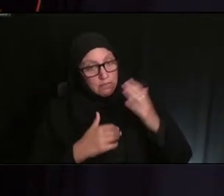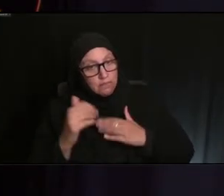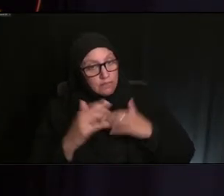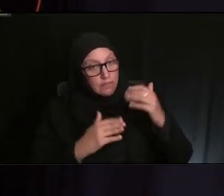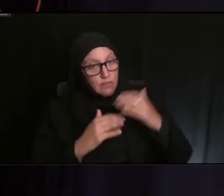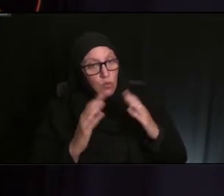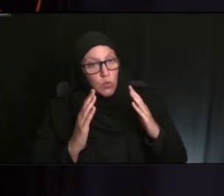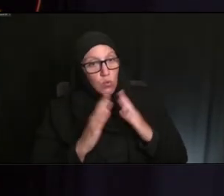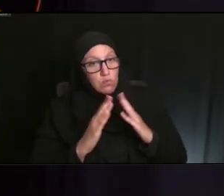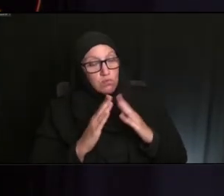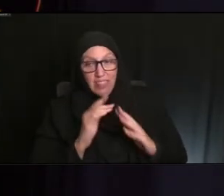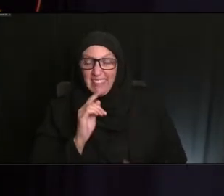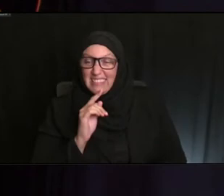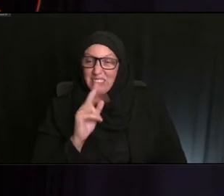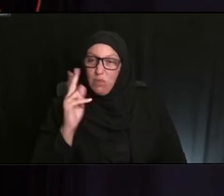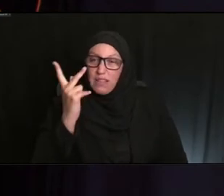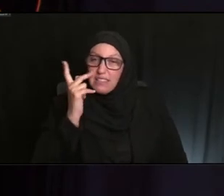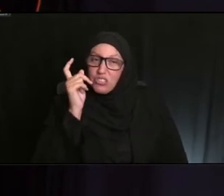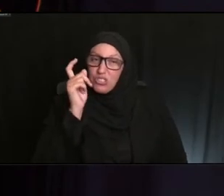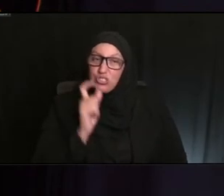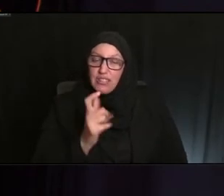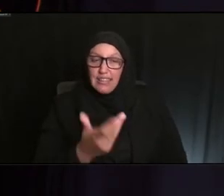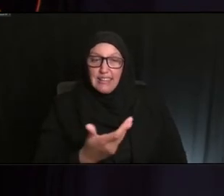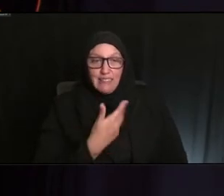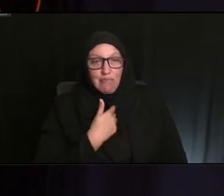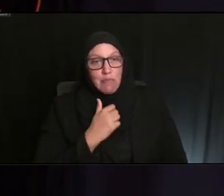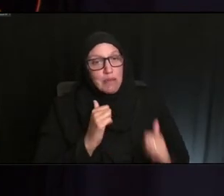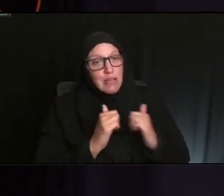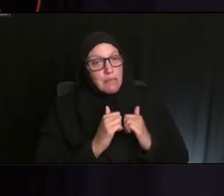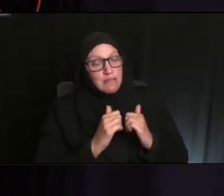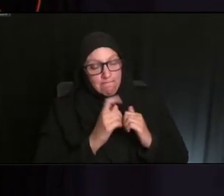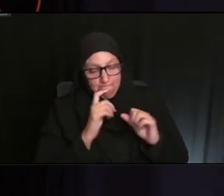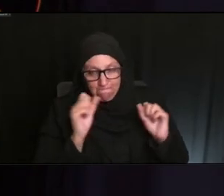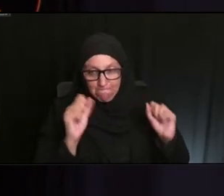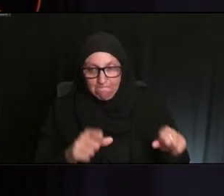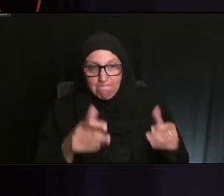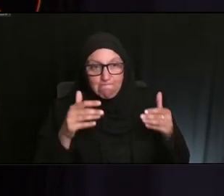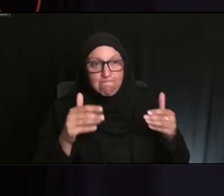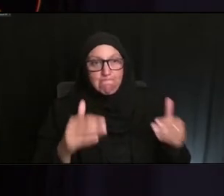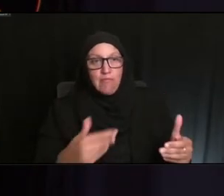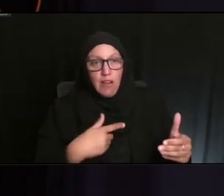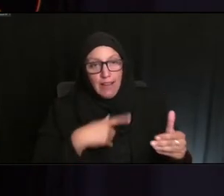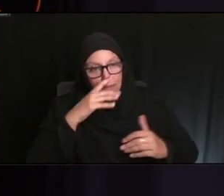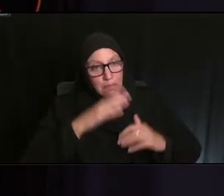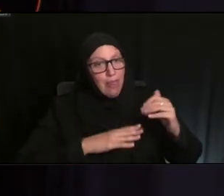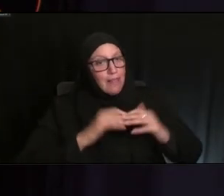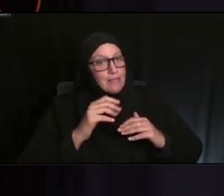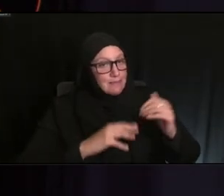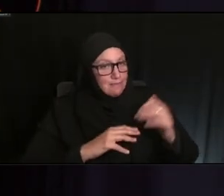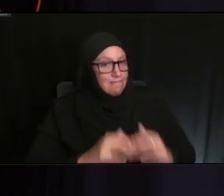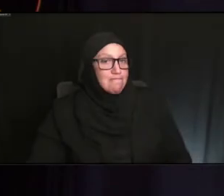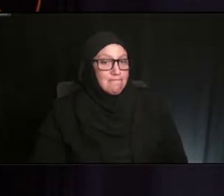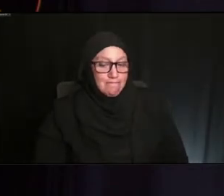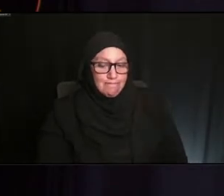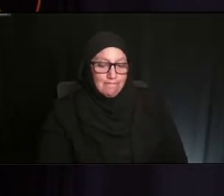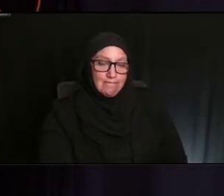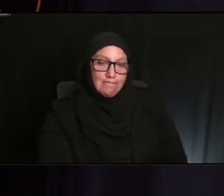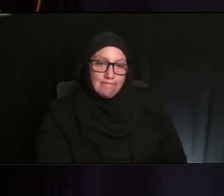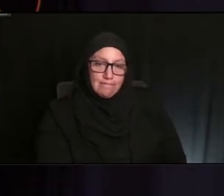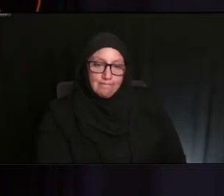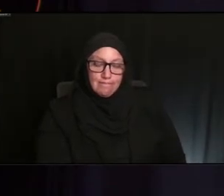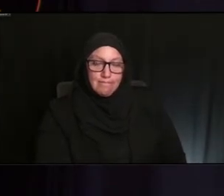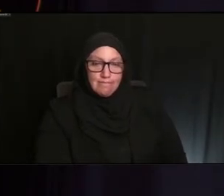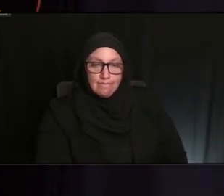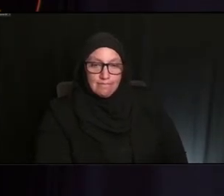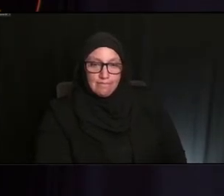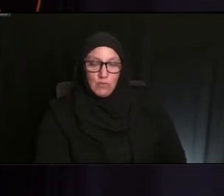politician was the one that gave me a paper in order to be able to continue building. So I said, if you got